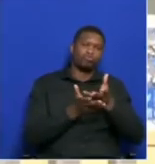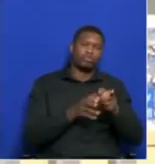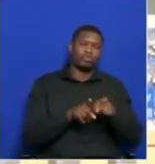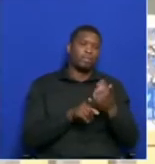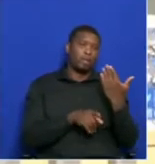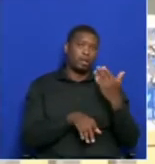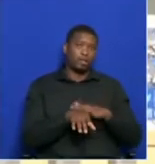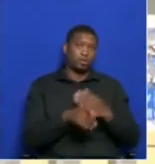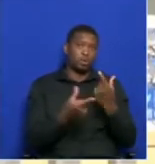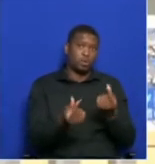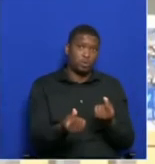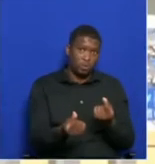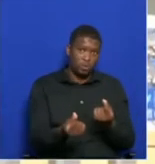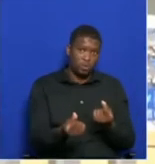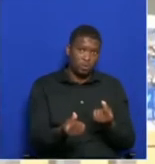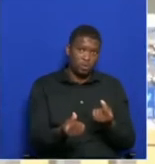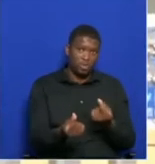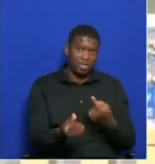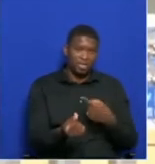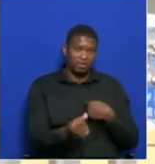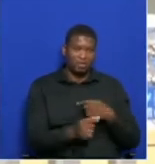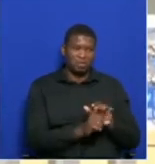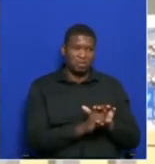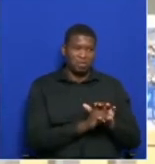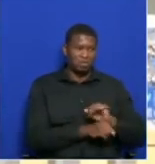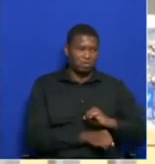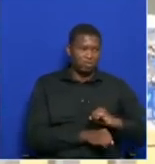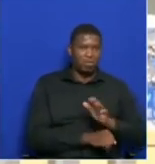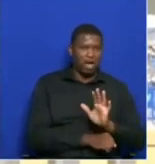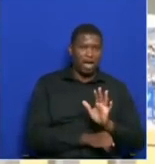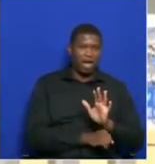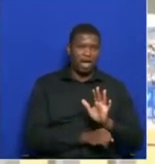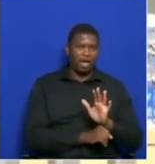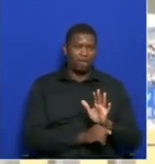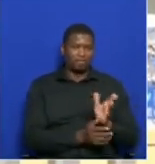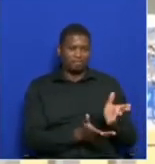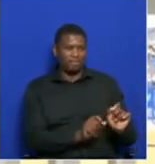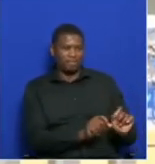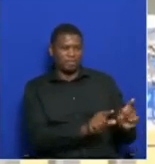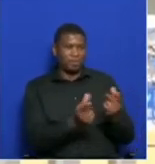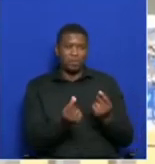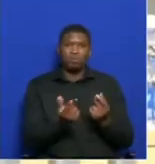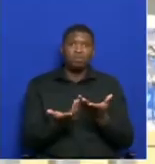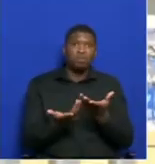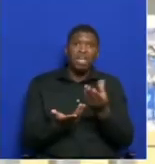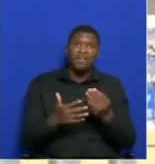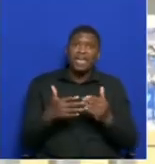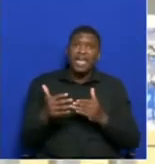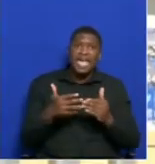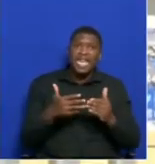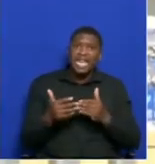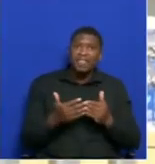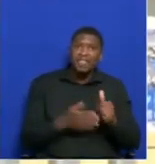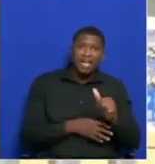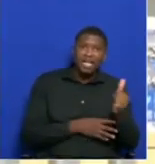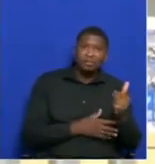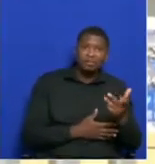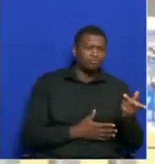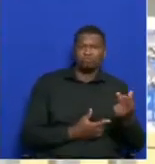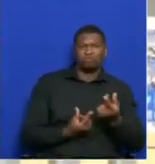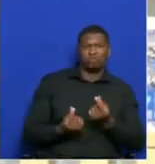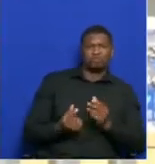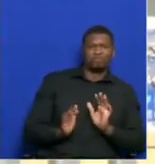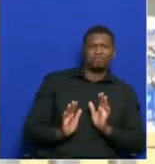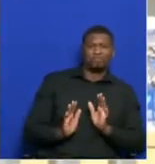I'm not pushing her to. Is there anything else? Not at this time. Is there